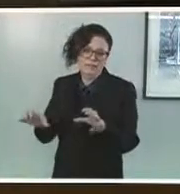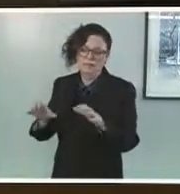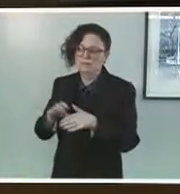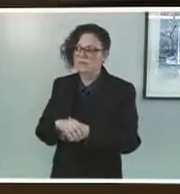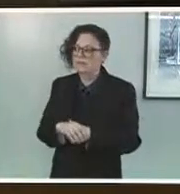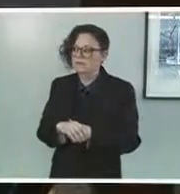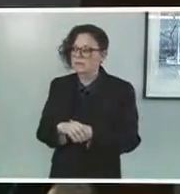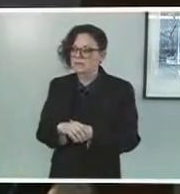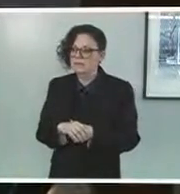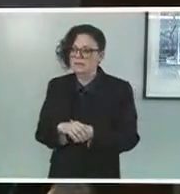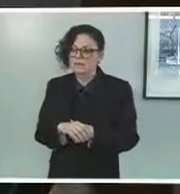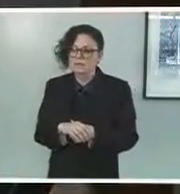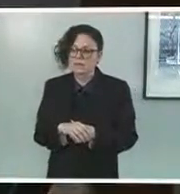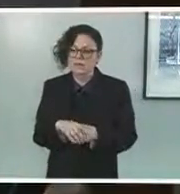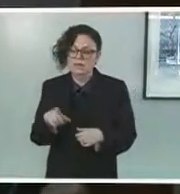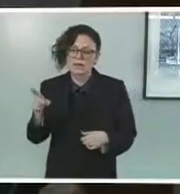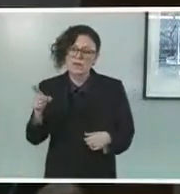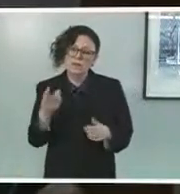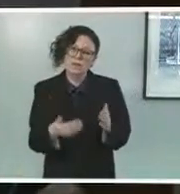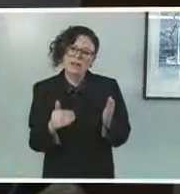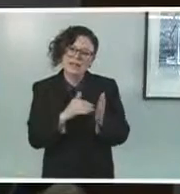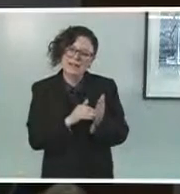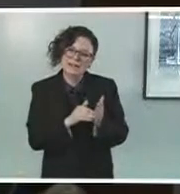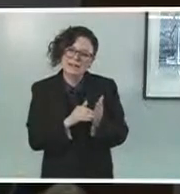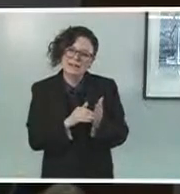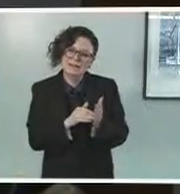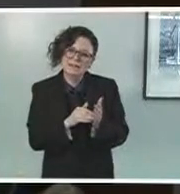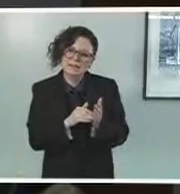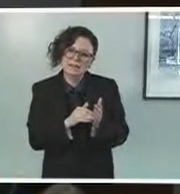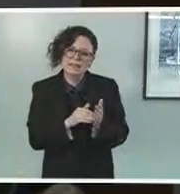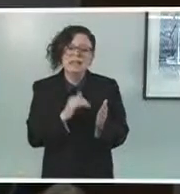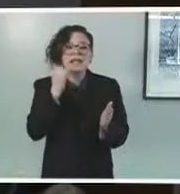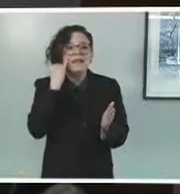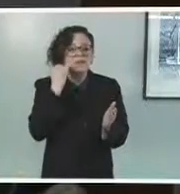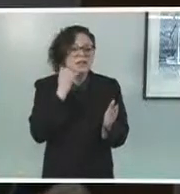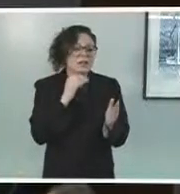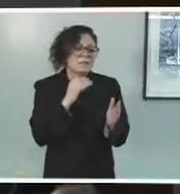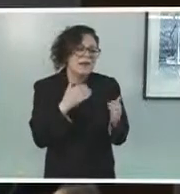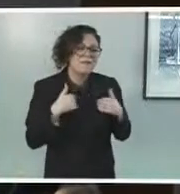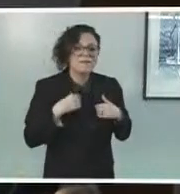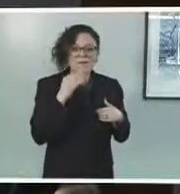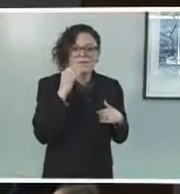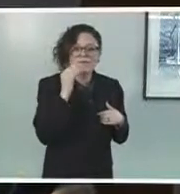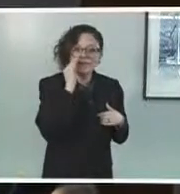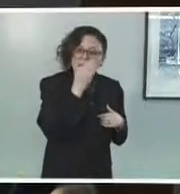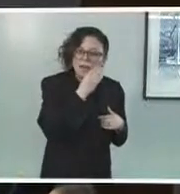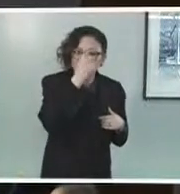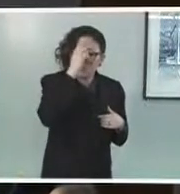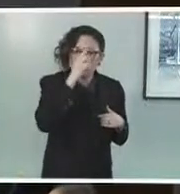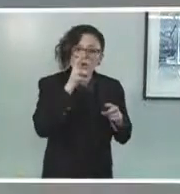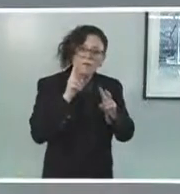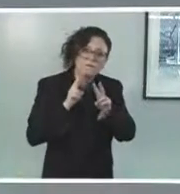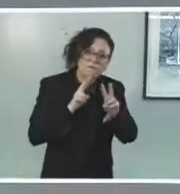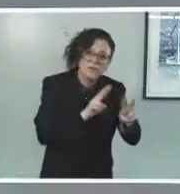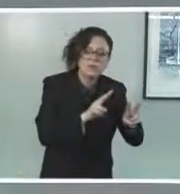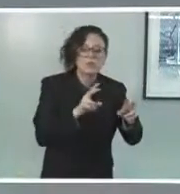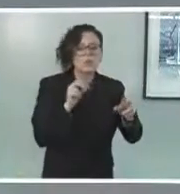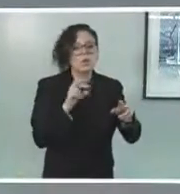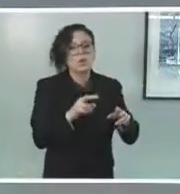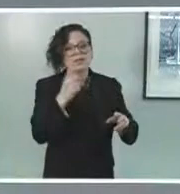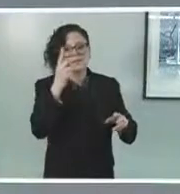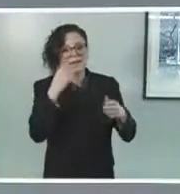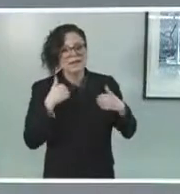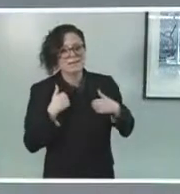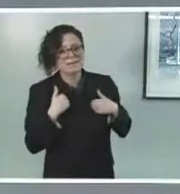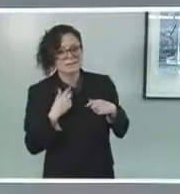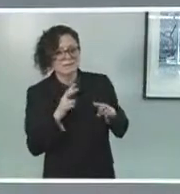That you don't want the And retail. again, what if they're supplying flowers to a funeral, to someone that is having a funeral?